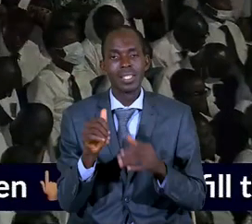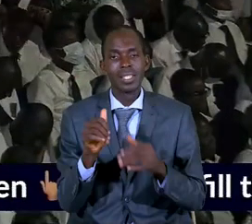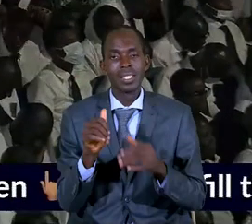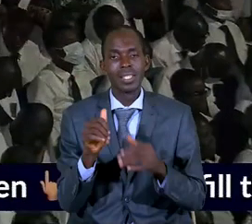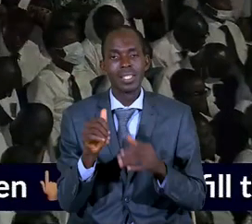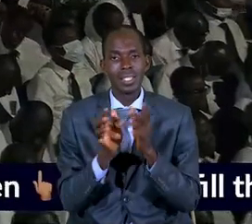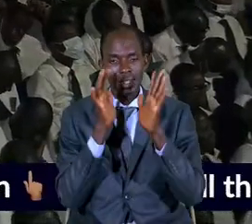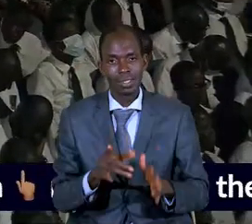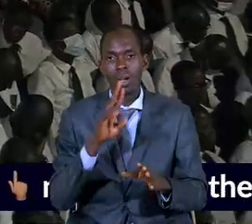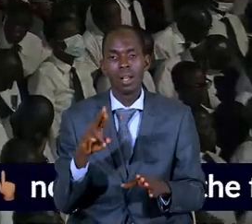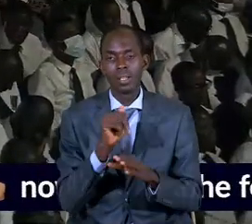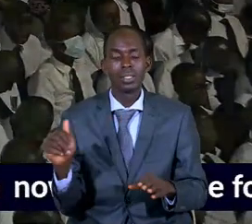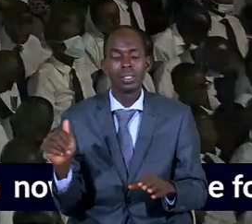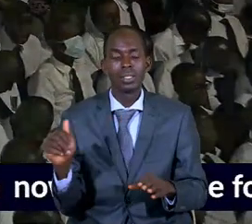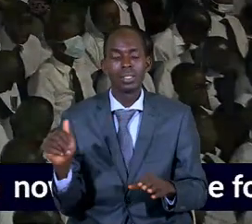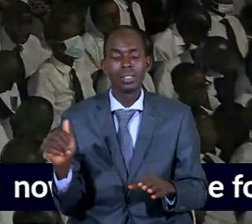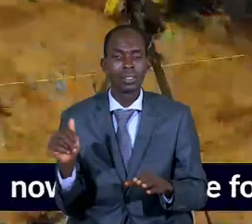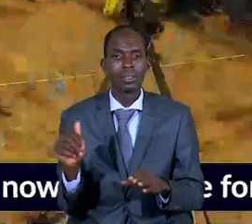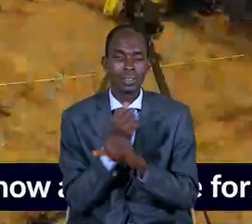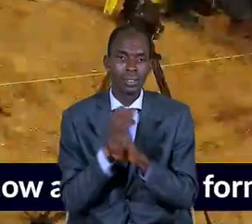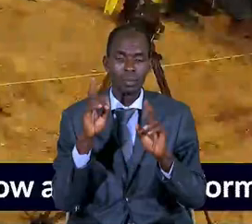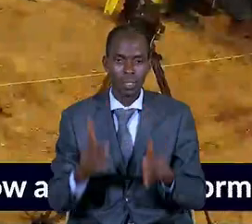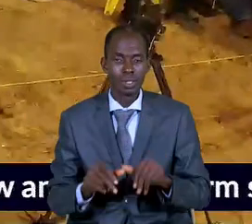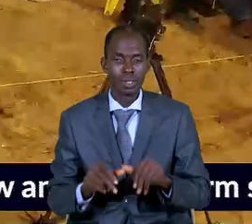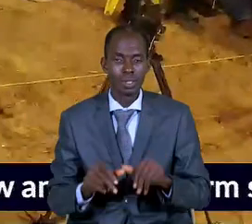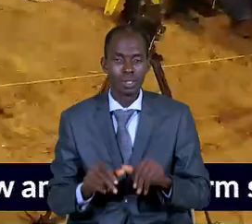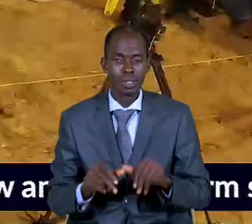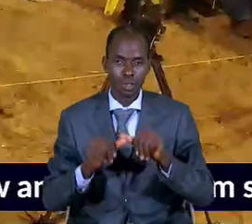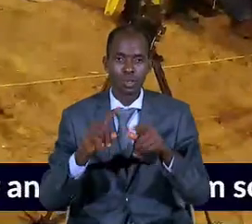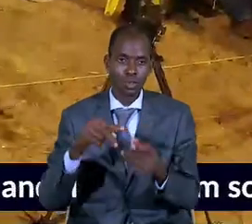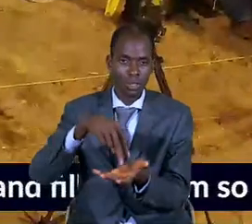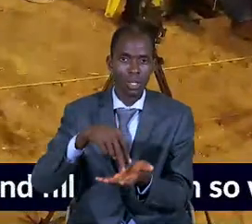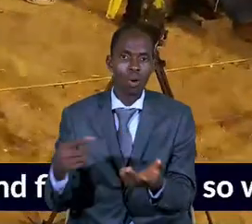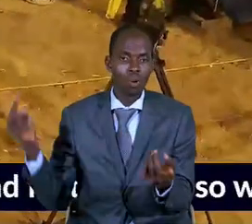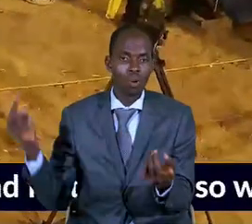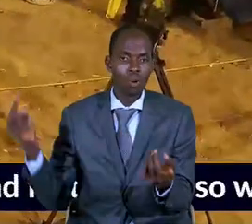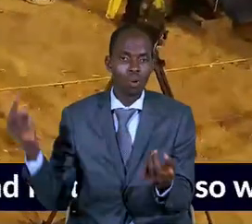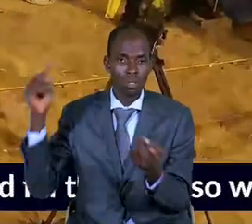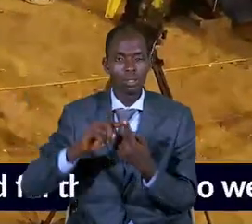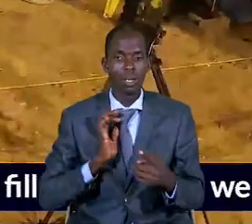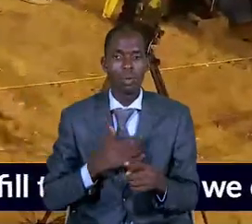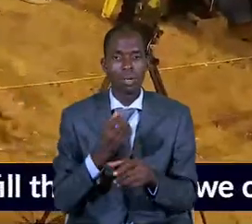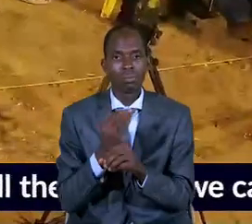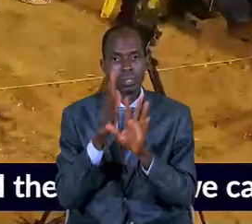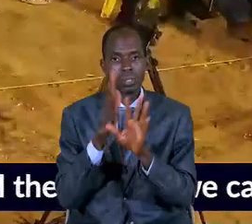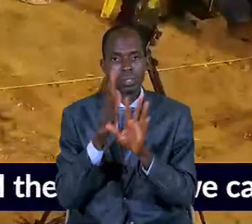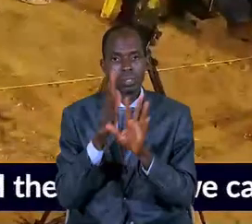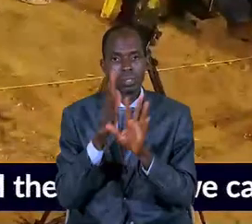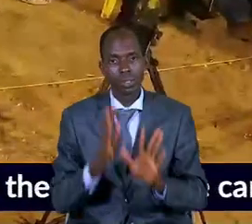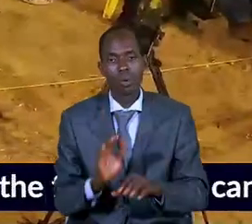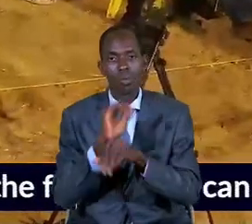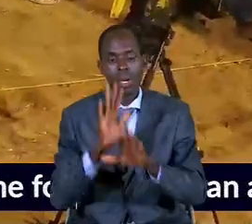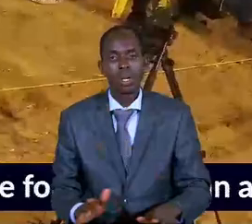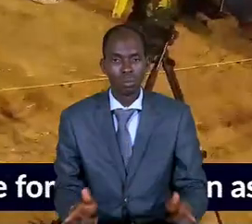have the salvation of the Lord. Keep on standing until they get to you. We'll call on